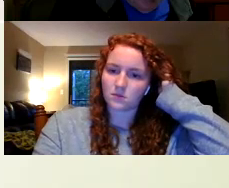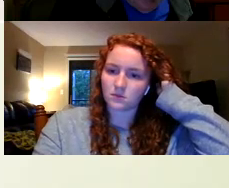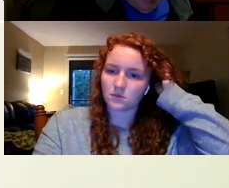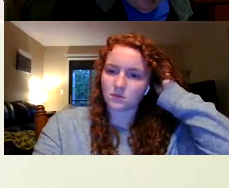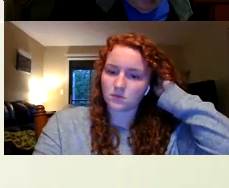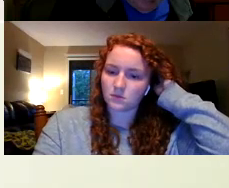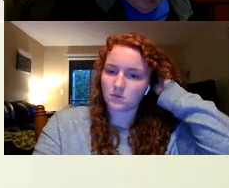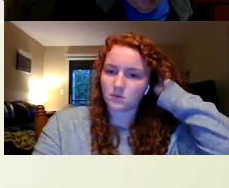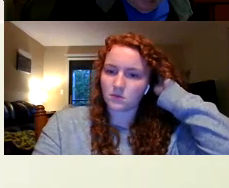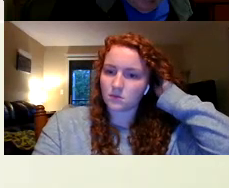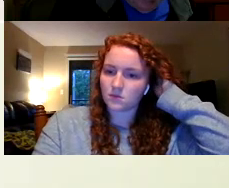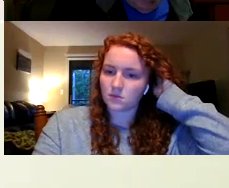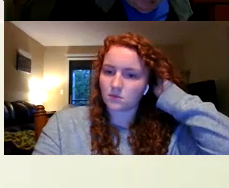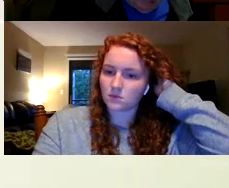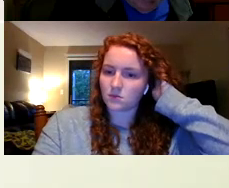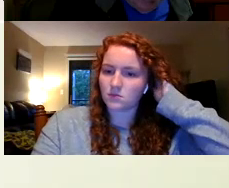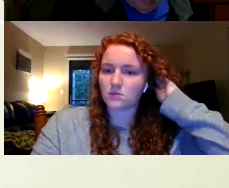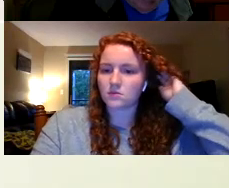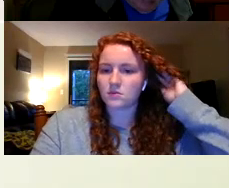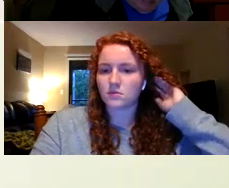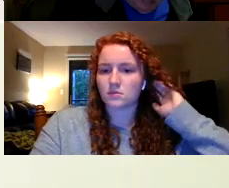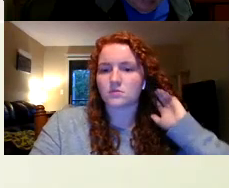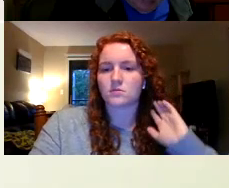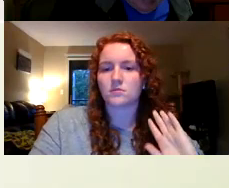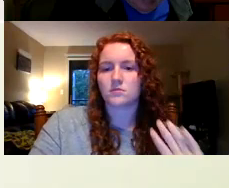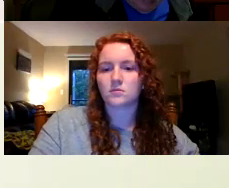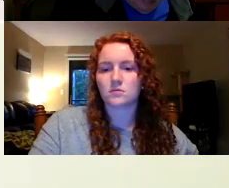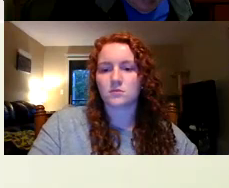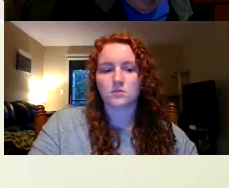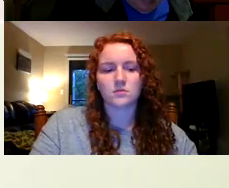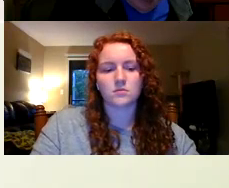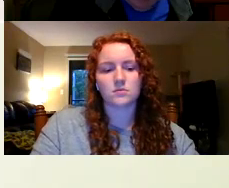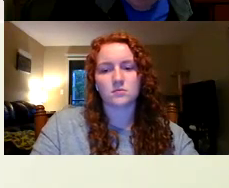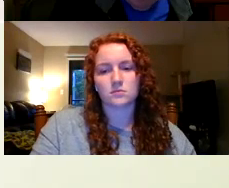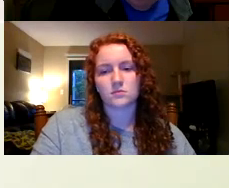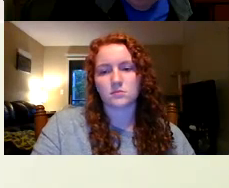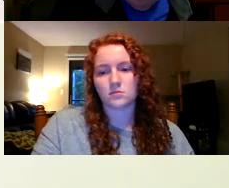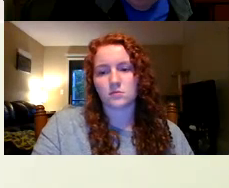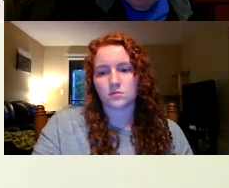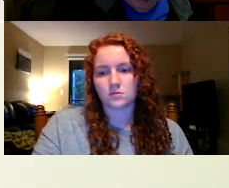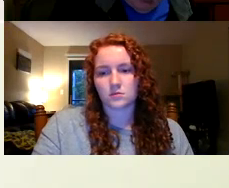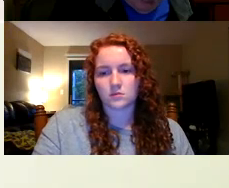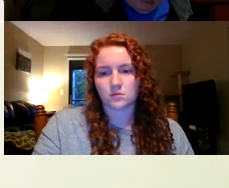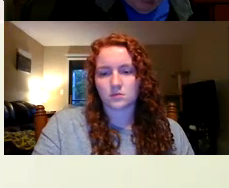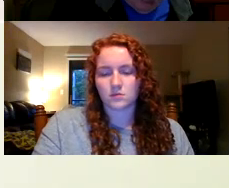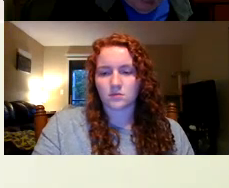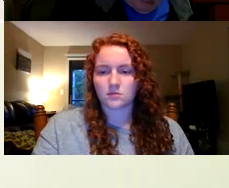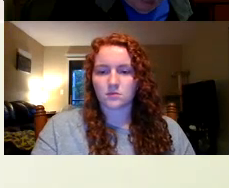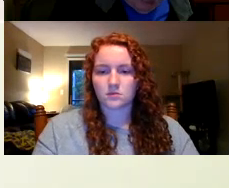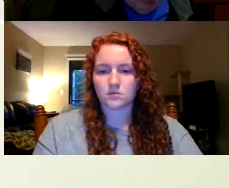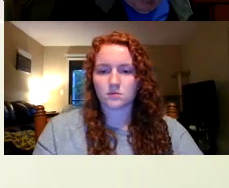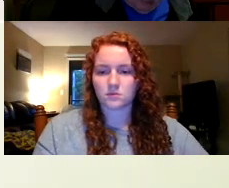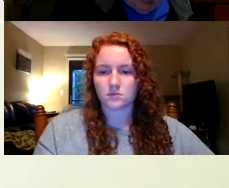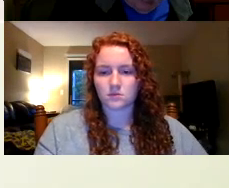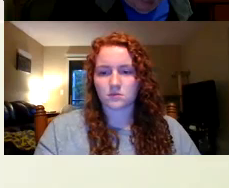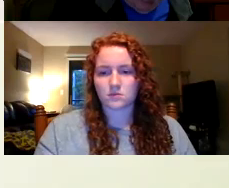el anís y también anís. Es una planta ishbut para